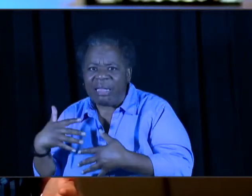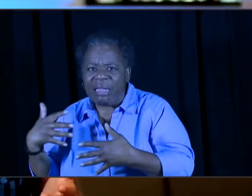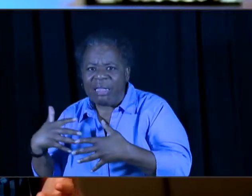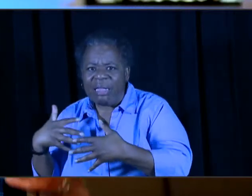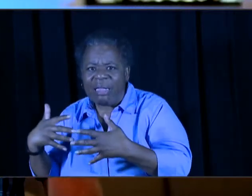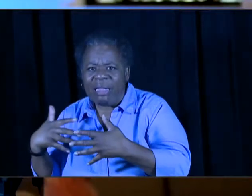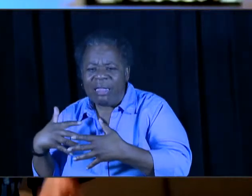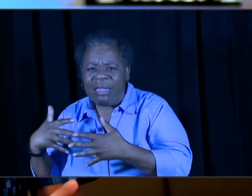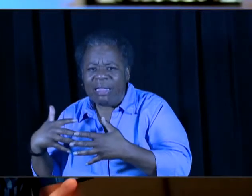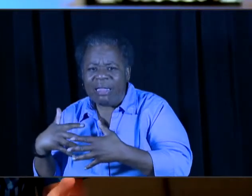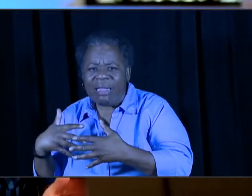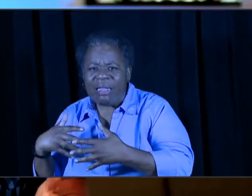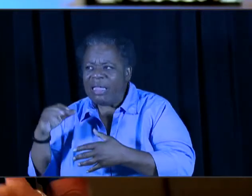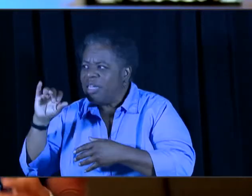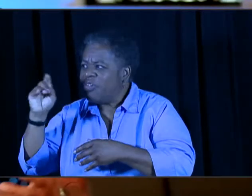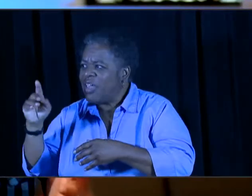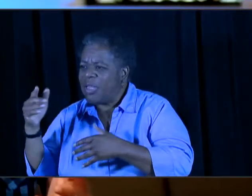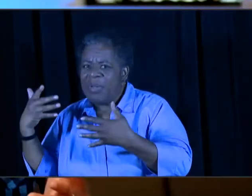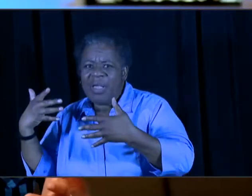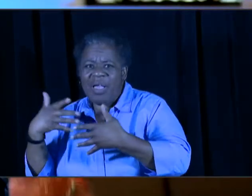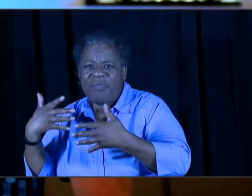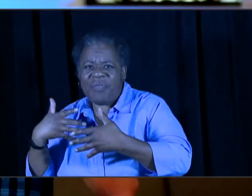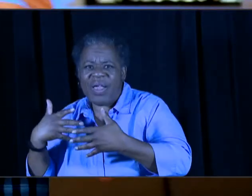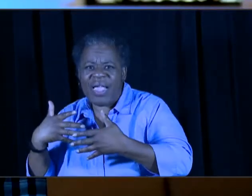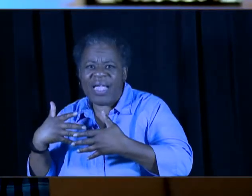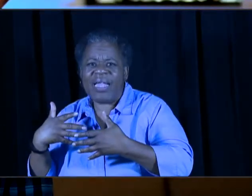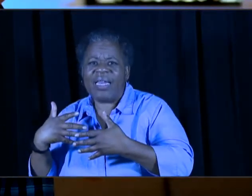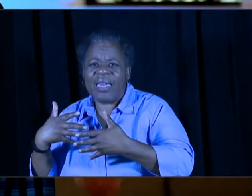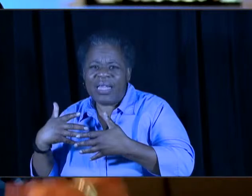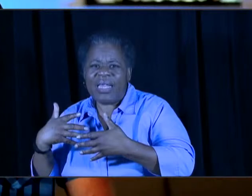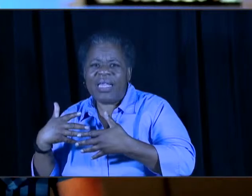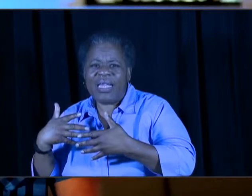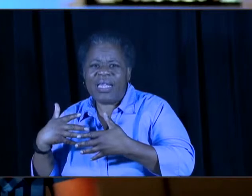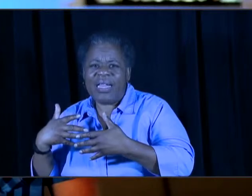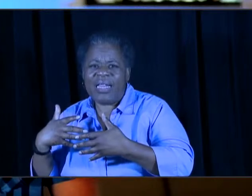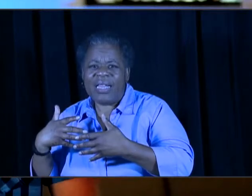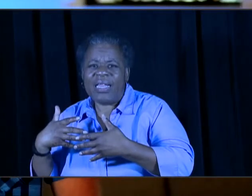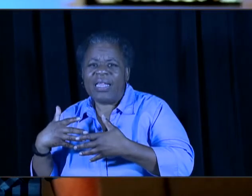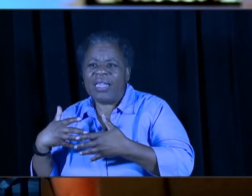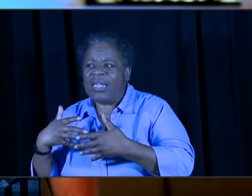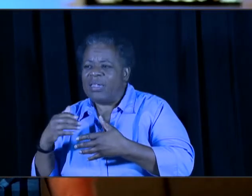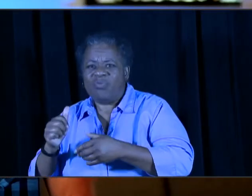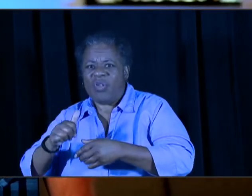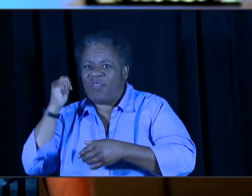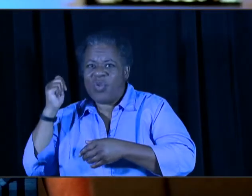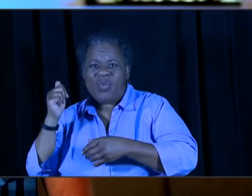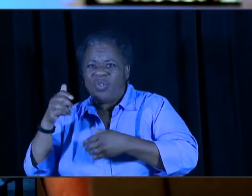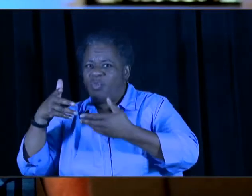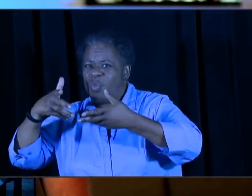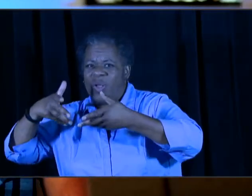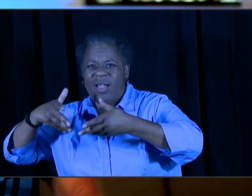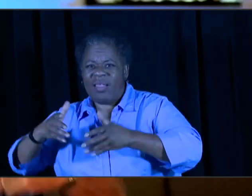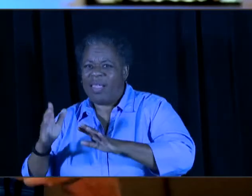them. Jacob is so afraid of losing any more sons that he refuses to let them go back again. So more